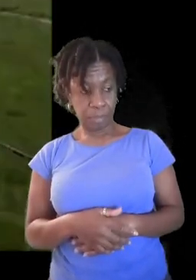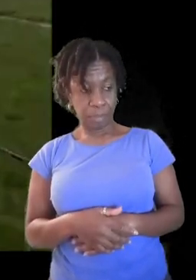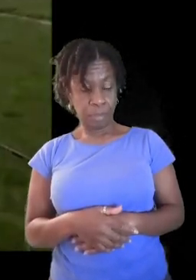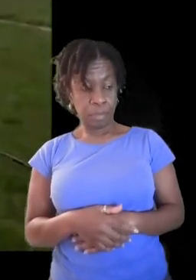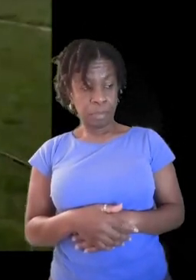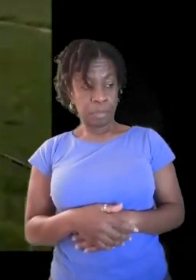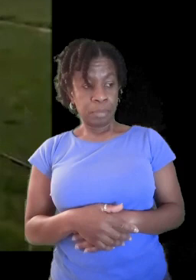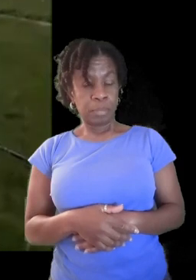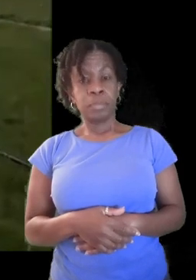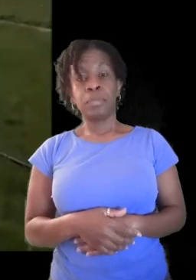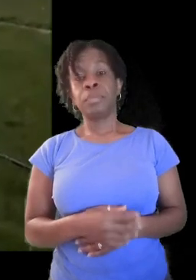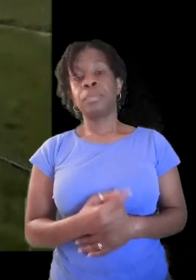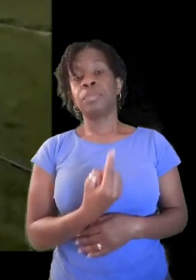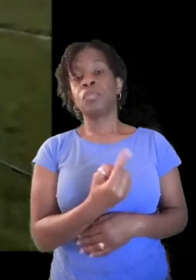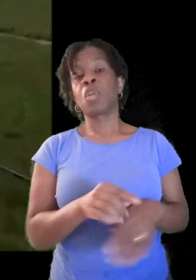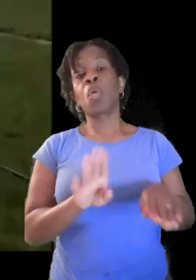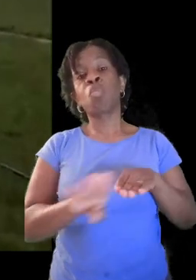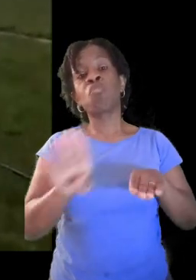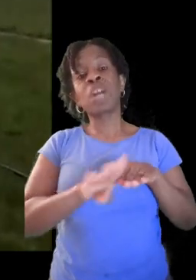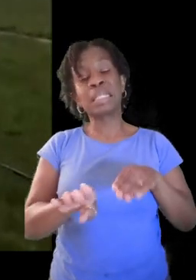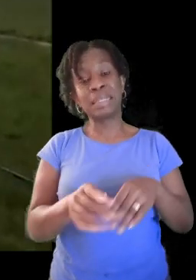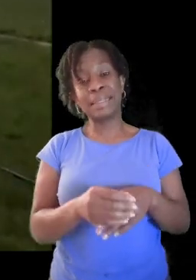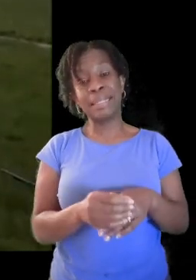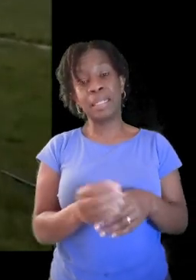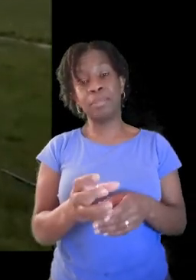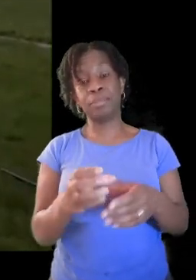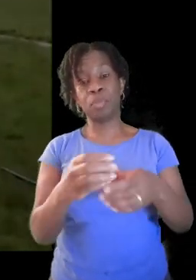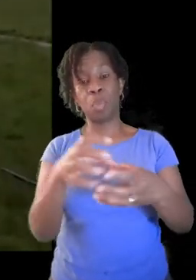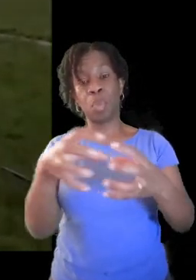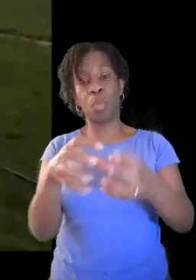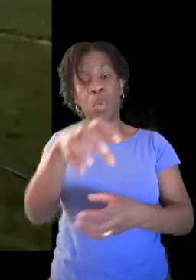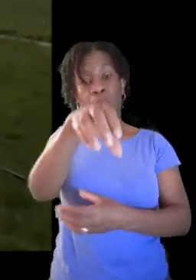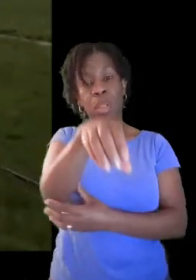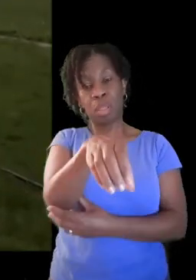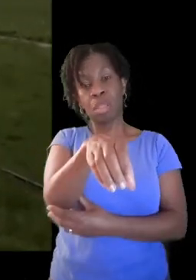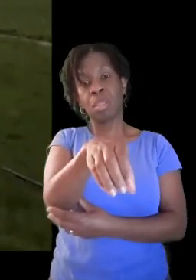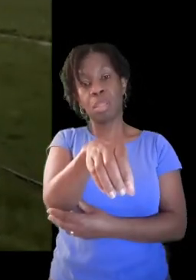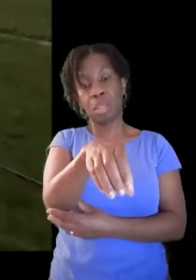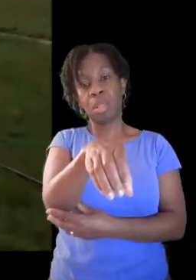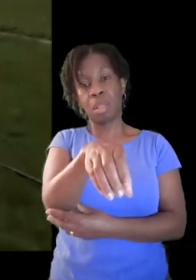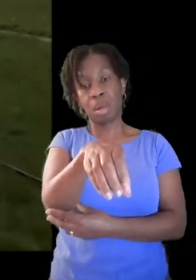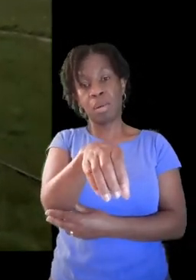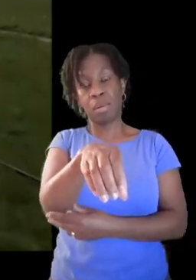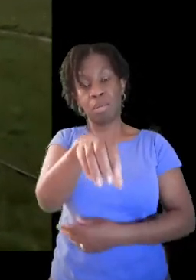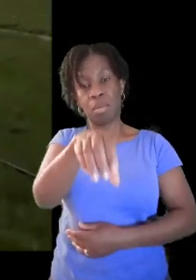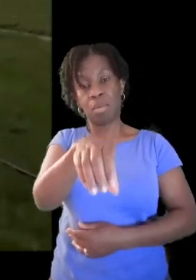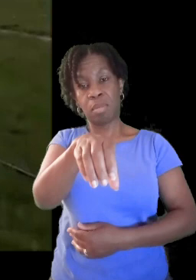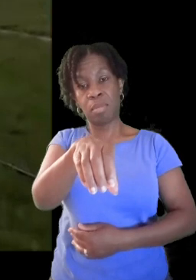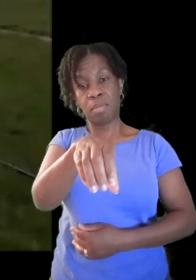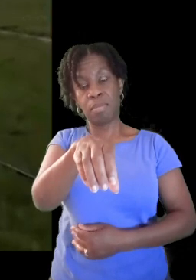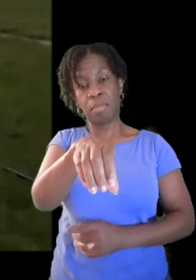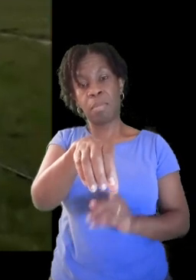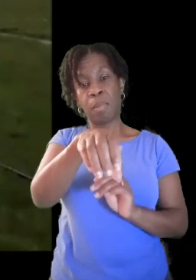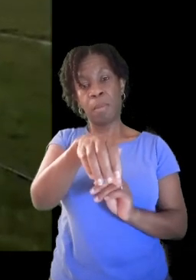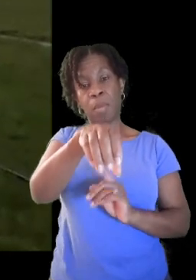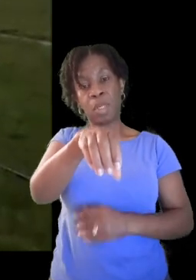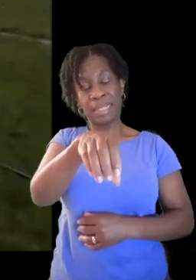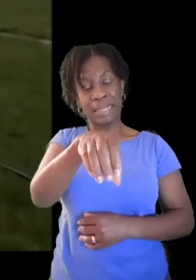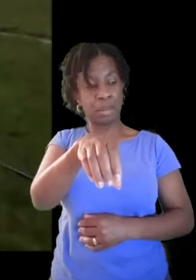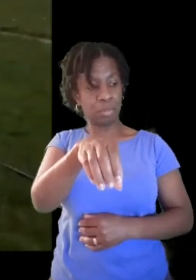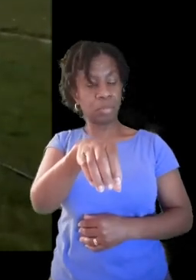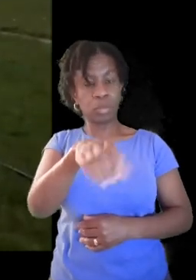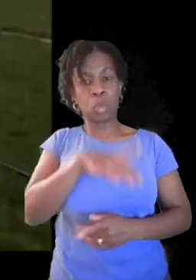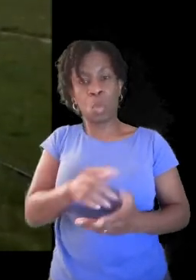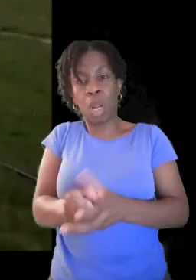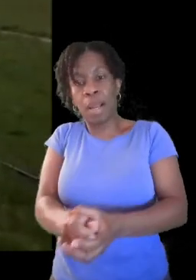When I'm practicing off of a tee, I put the tee in front because you want to hit the ball in front